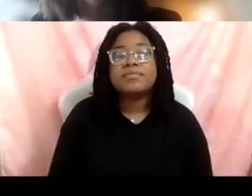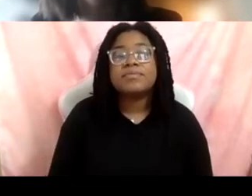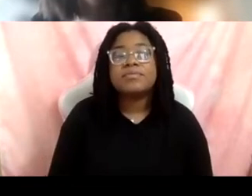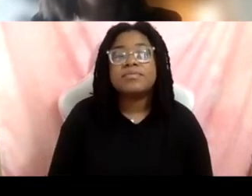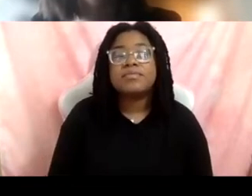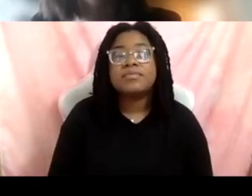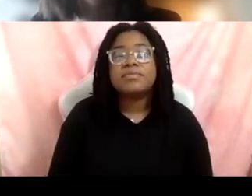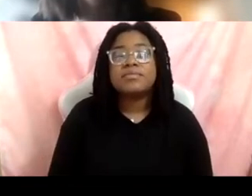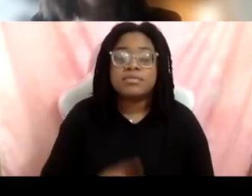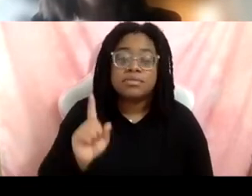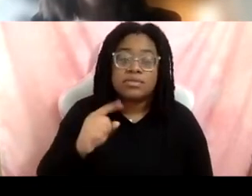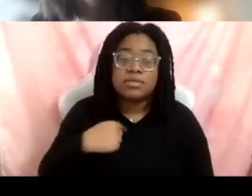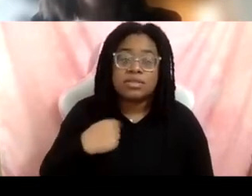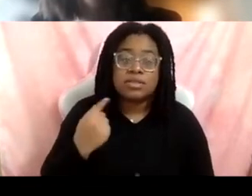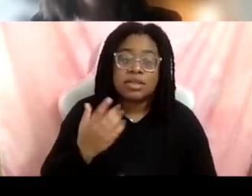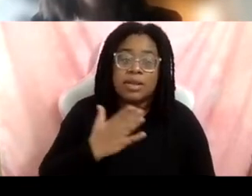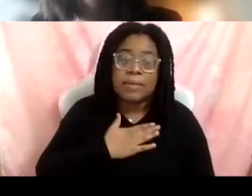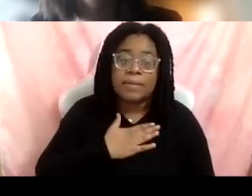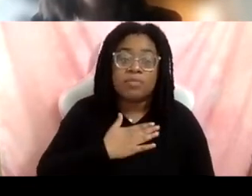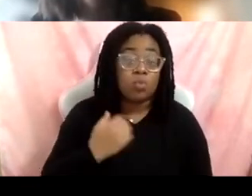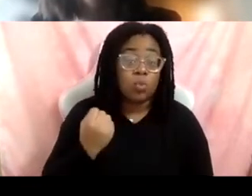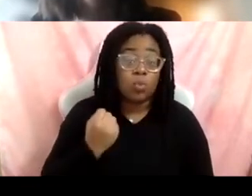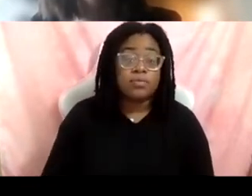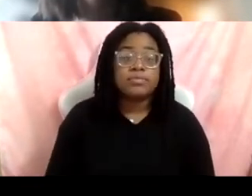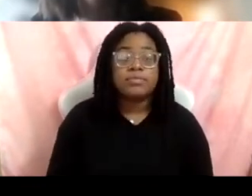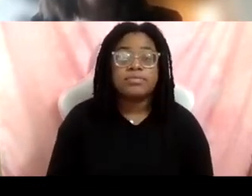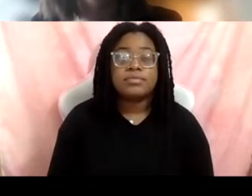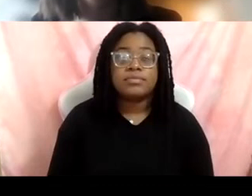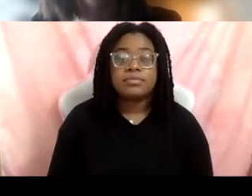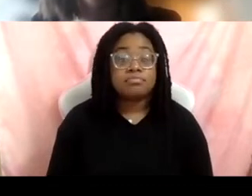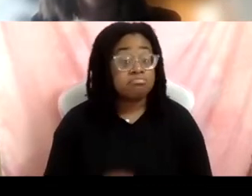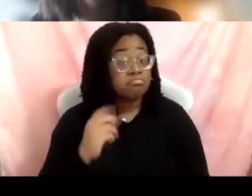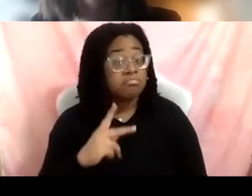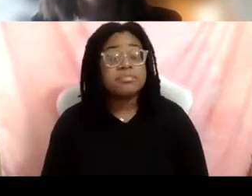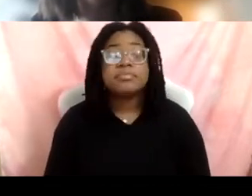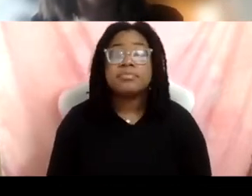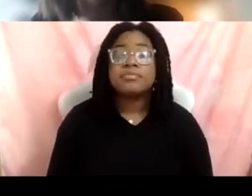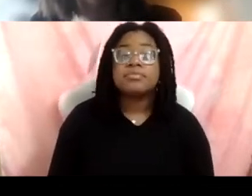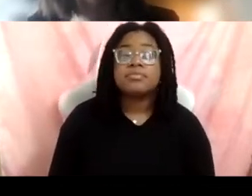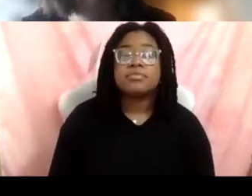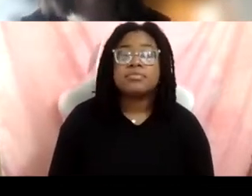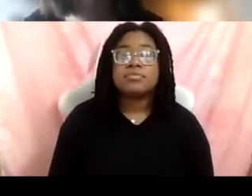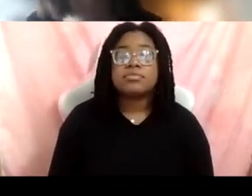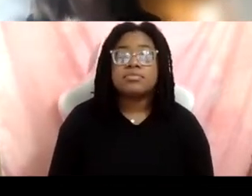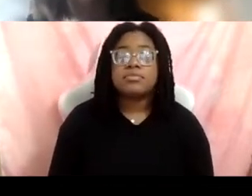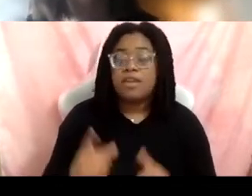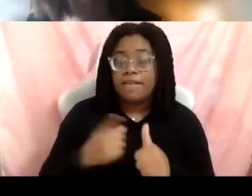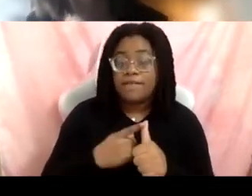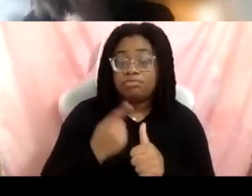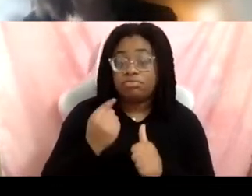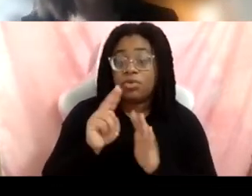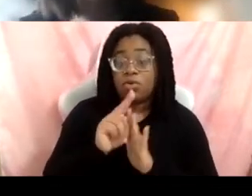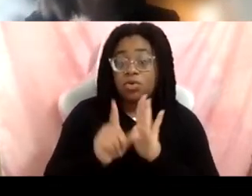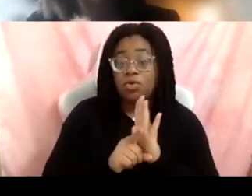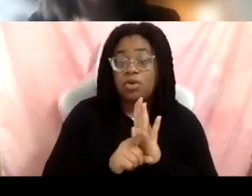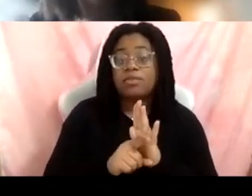I did my math. Hold on. Okay. So I first did my undergrad at the